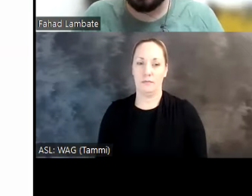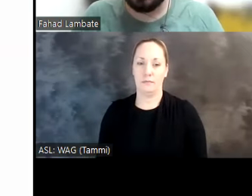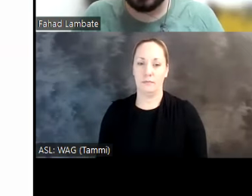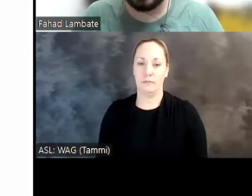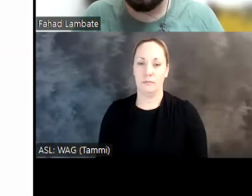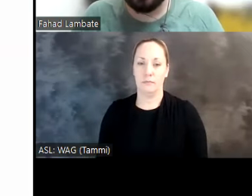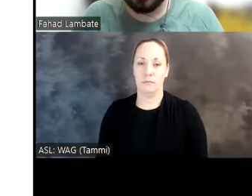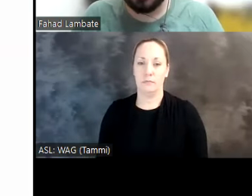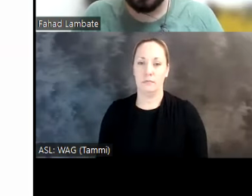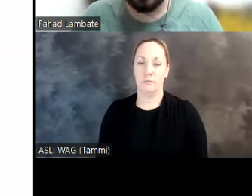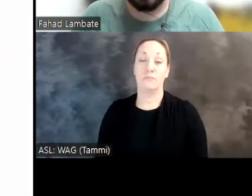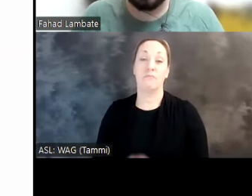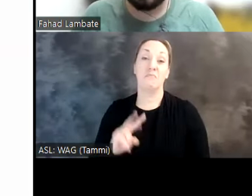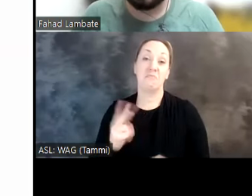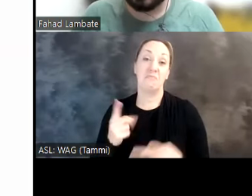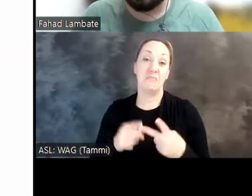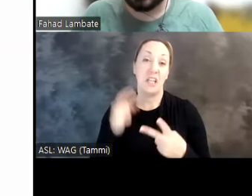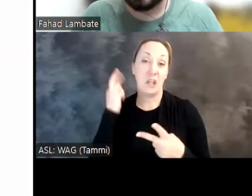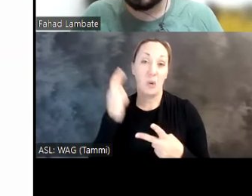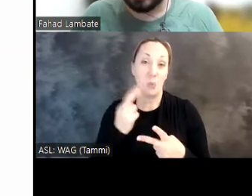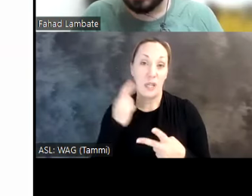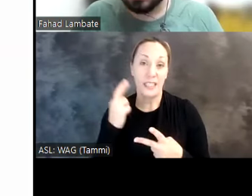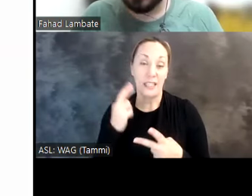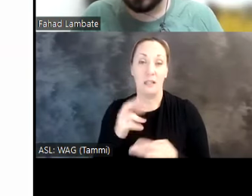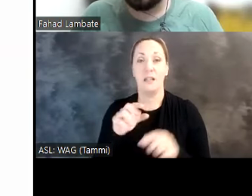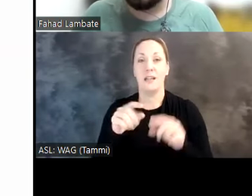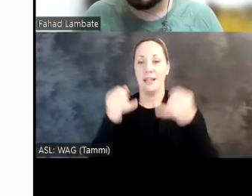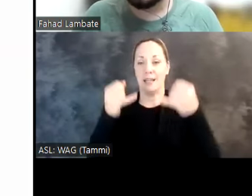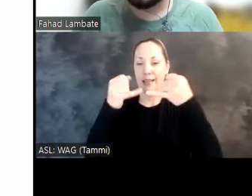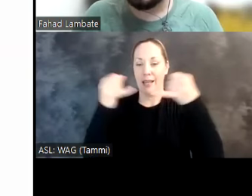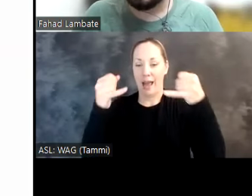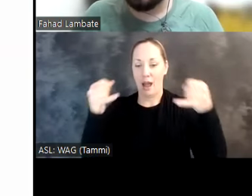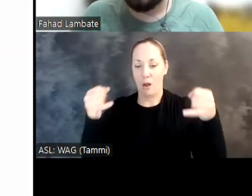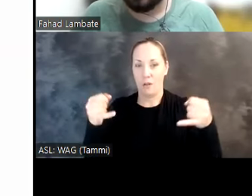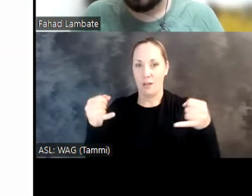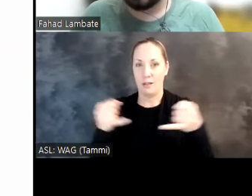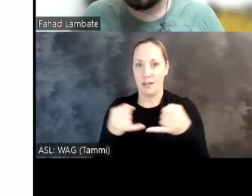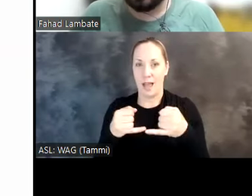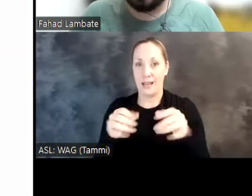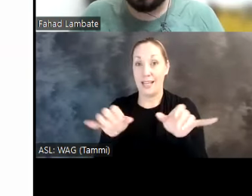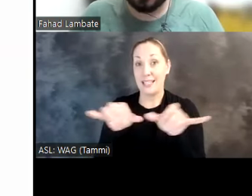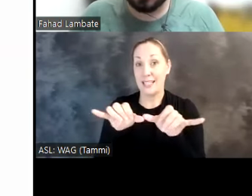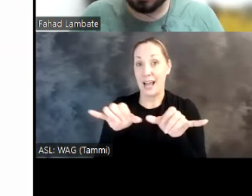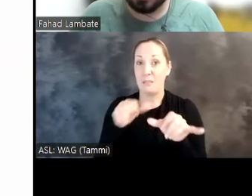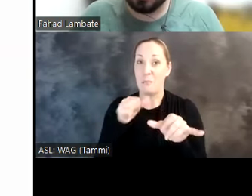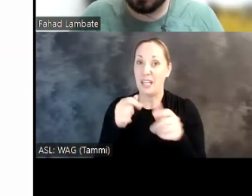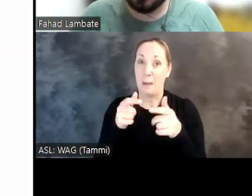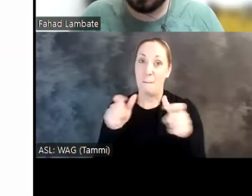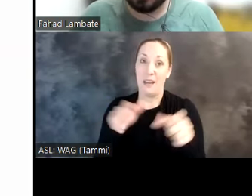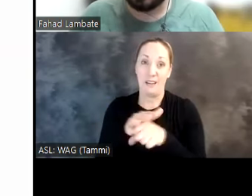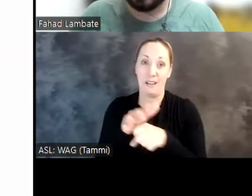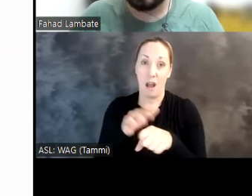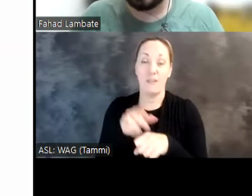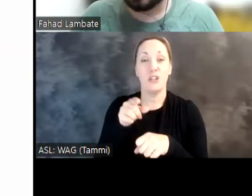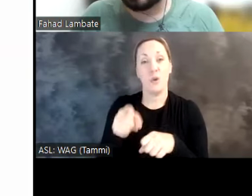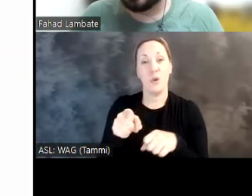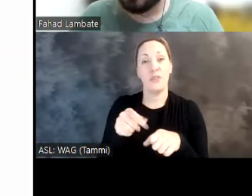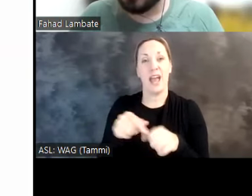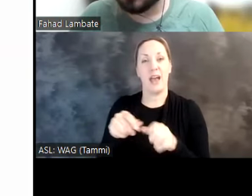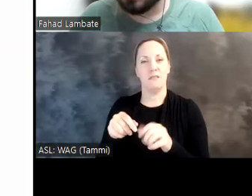Second reason would be the outline size might not be distinct enough. So in this particular